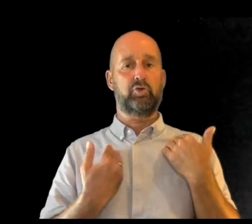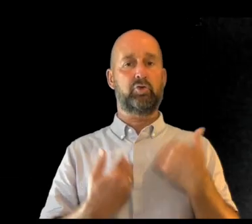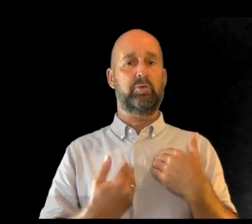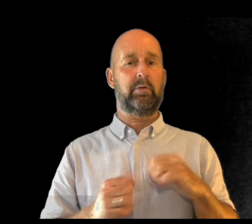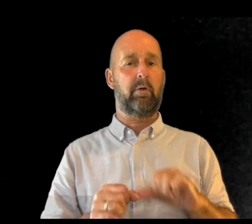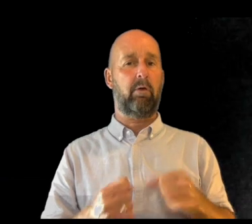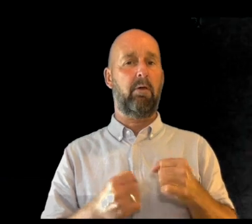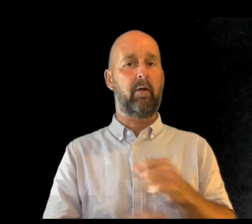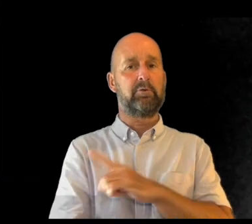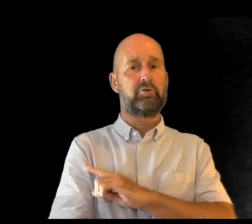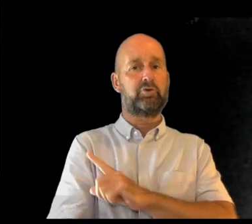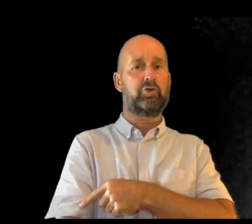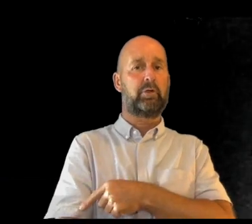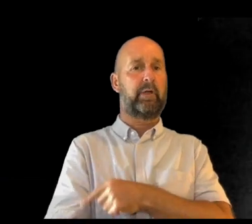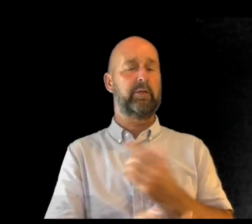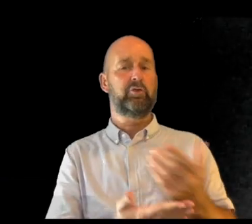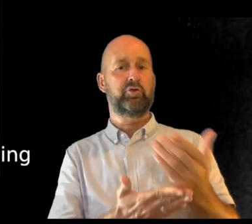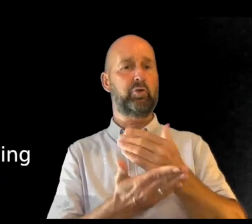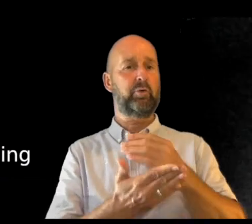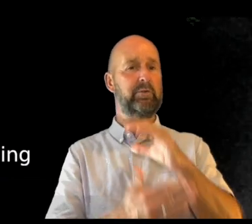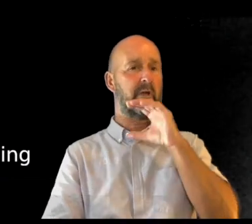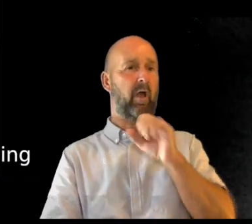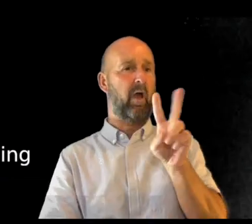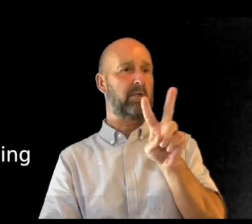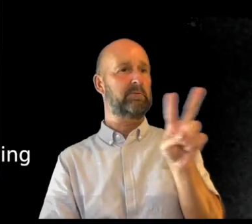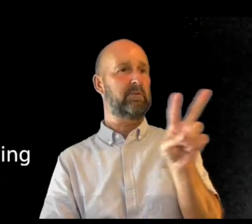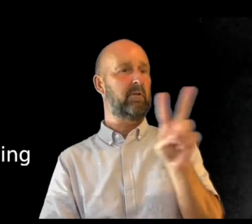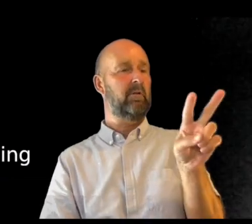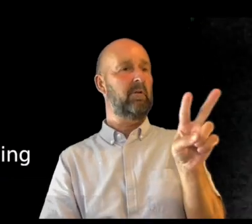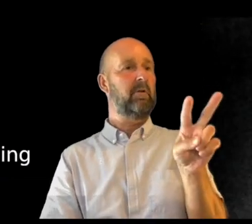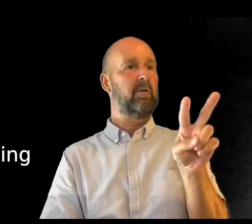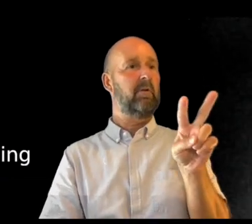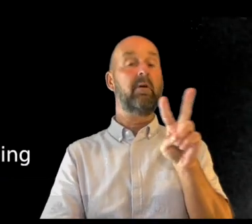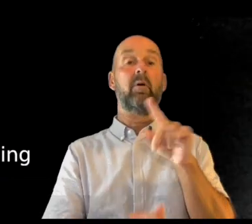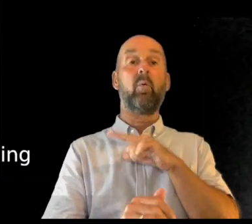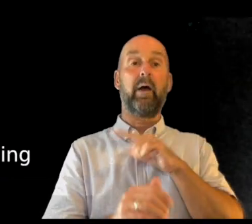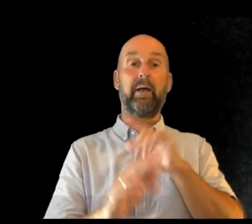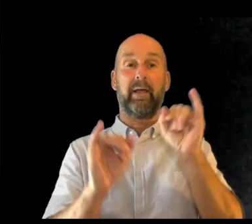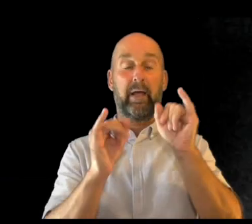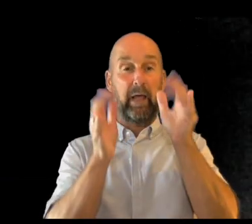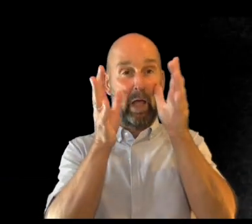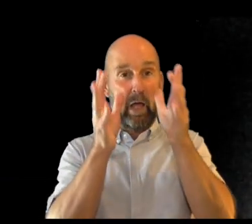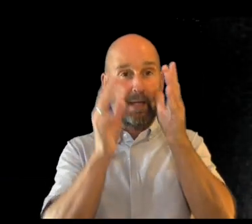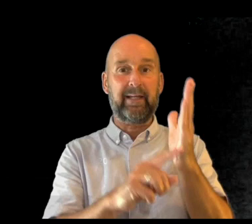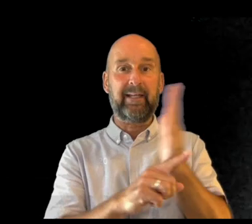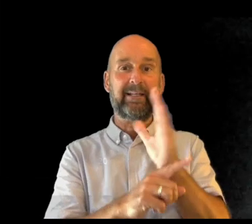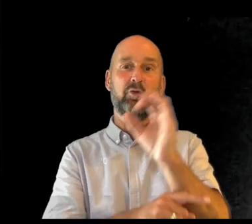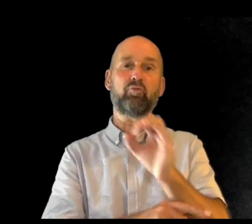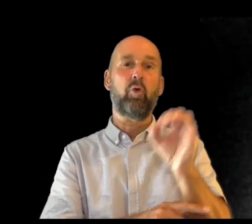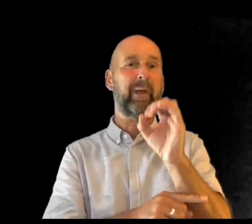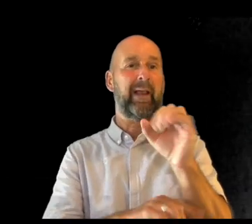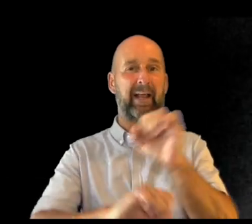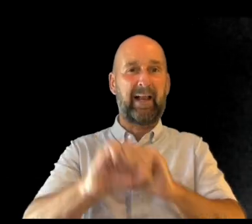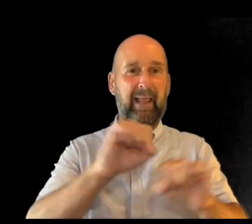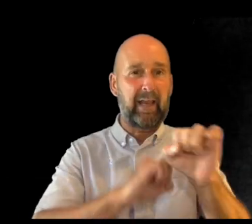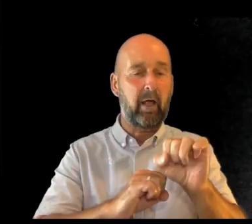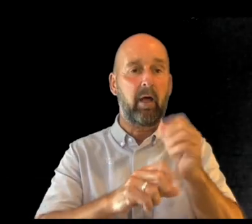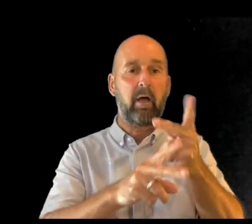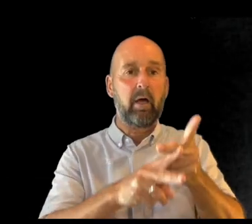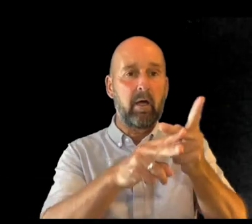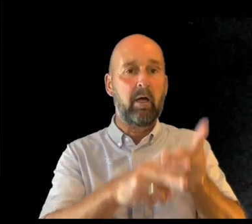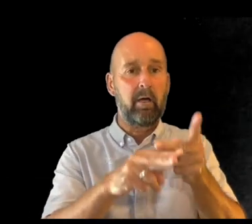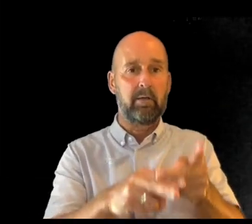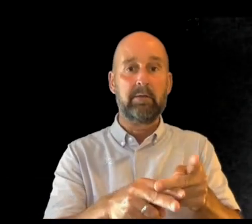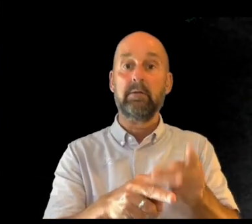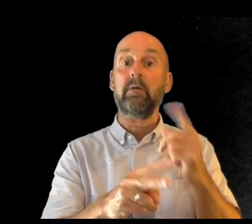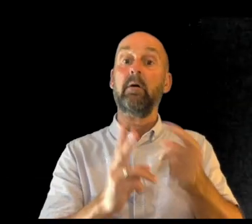suited chunky security guards, currently flanking a hysterically sobbing Eastern European cleaner. Behind them, the frenzy